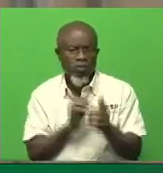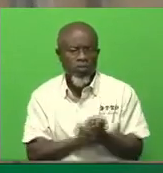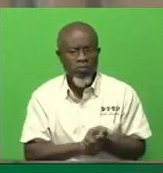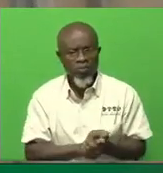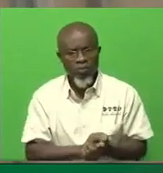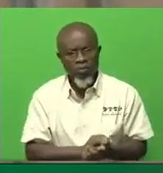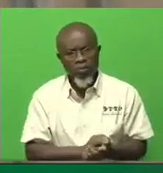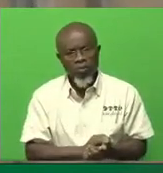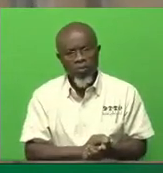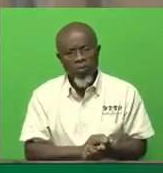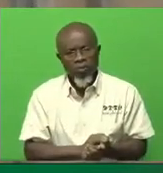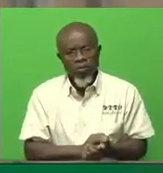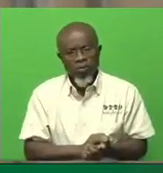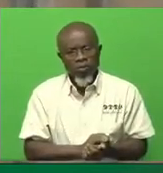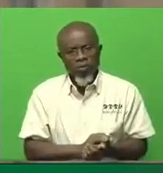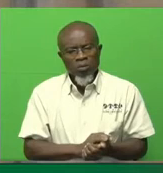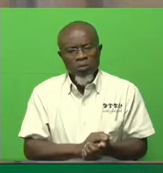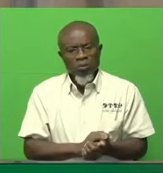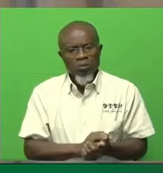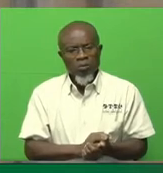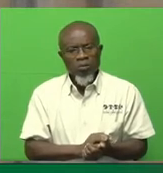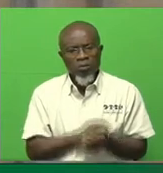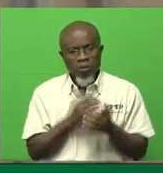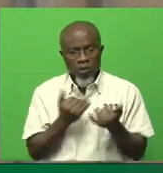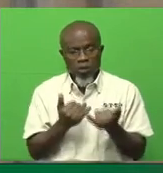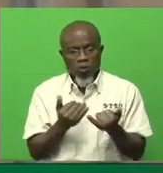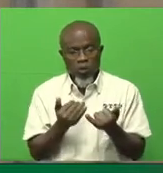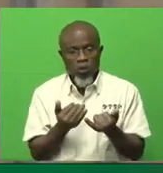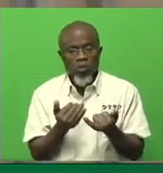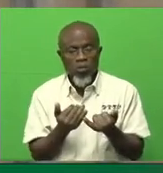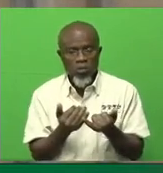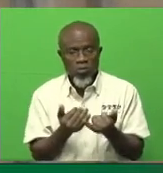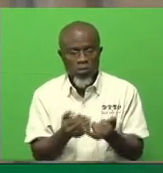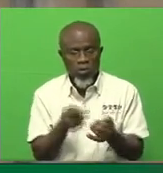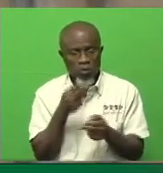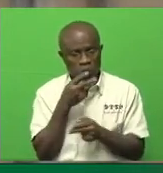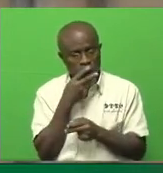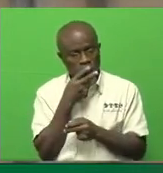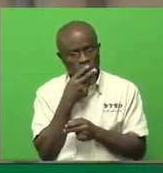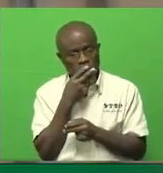speaker I want to touch on ncds on smoking